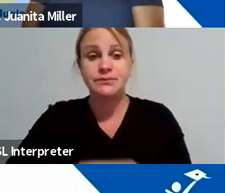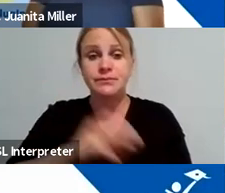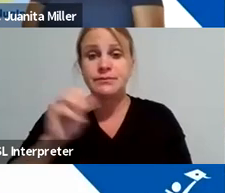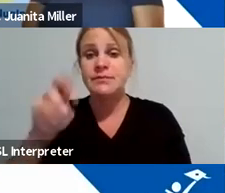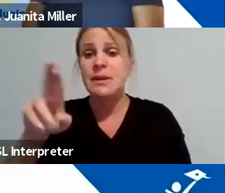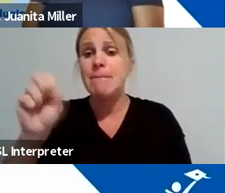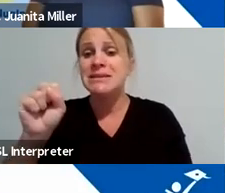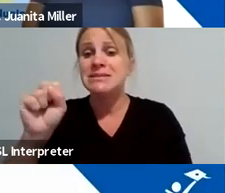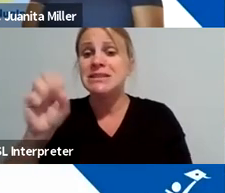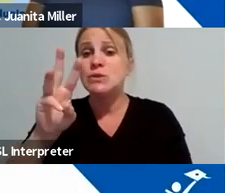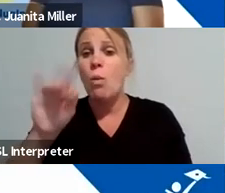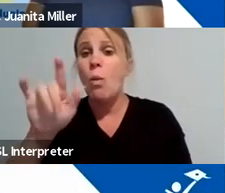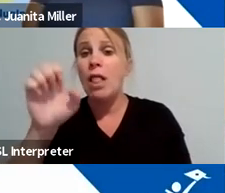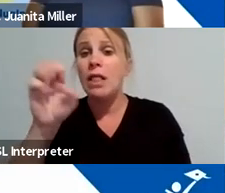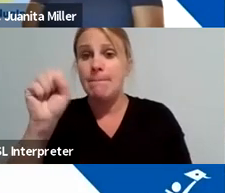Mrs. Williams.